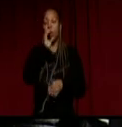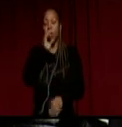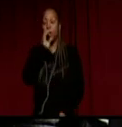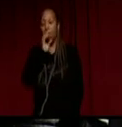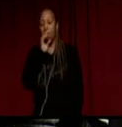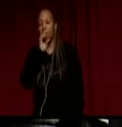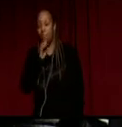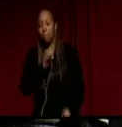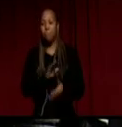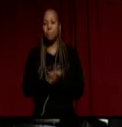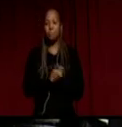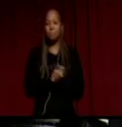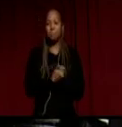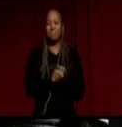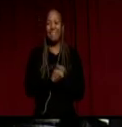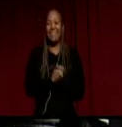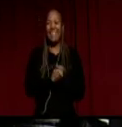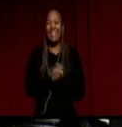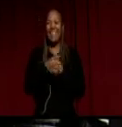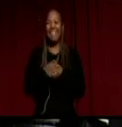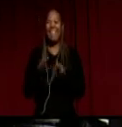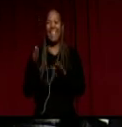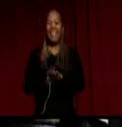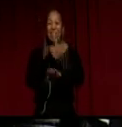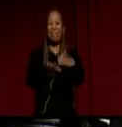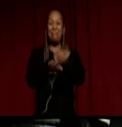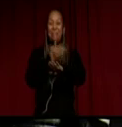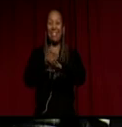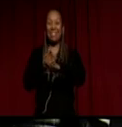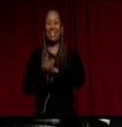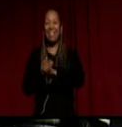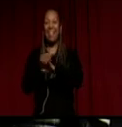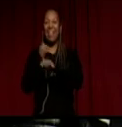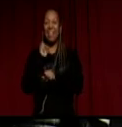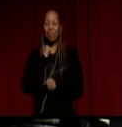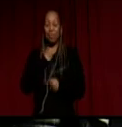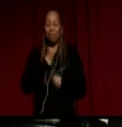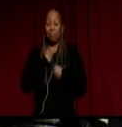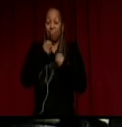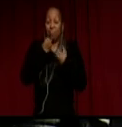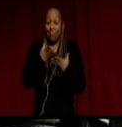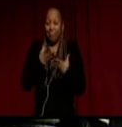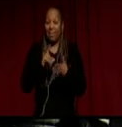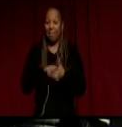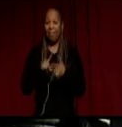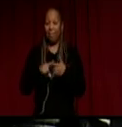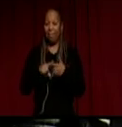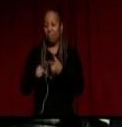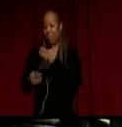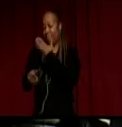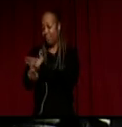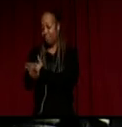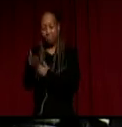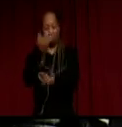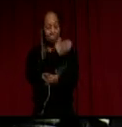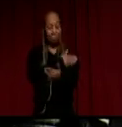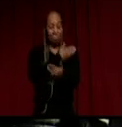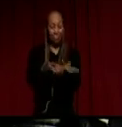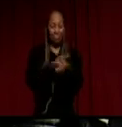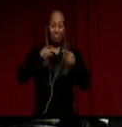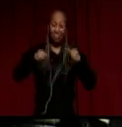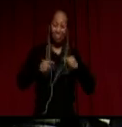dry cough, that they can progress to a wet cough where you start coughing things out. and then you get the muscle aches and pains in your